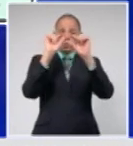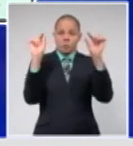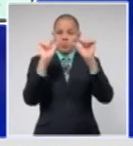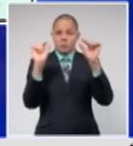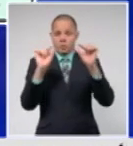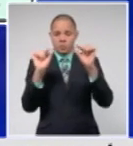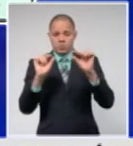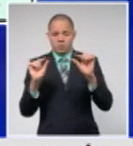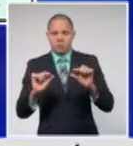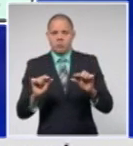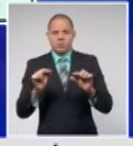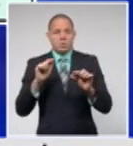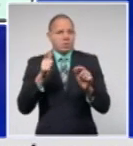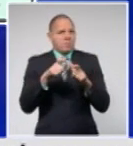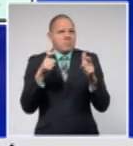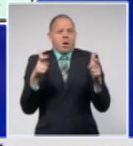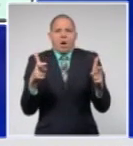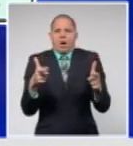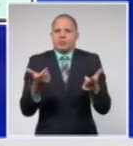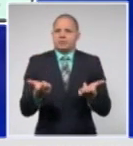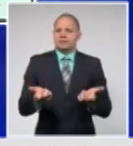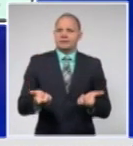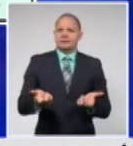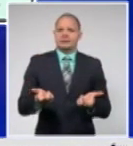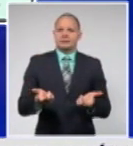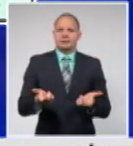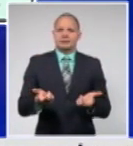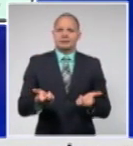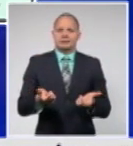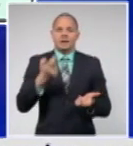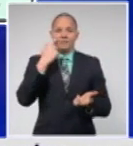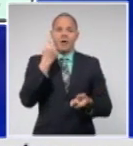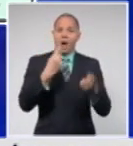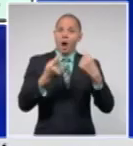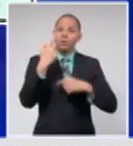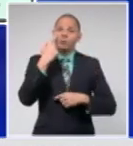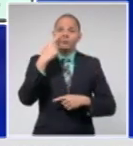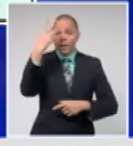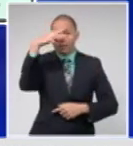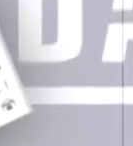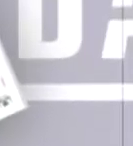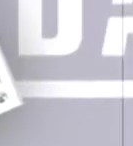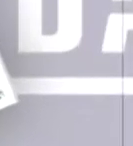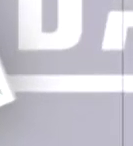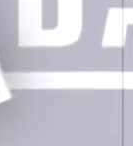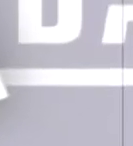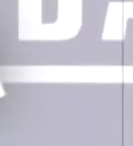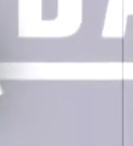This is all the information on the behavior of the pandemic in Cuba and the world.